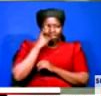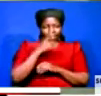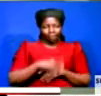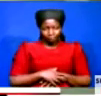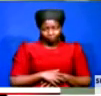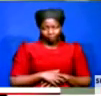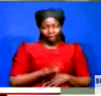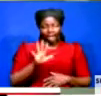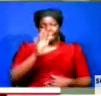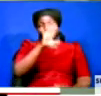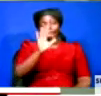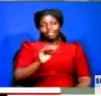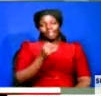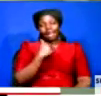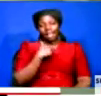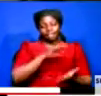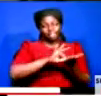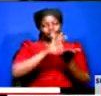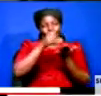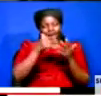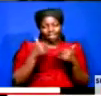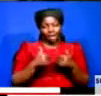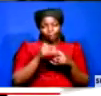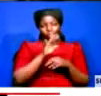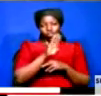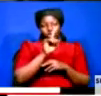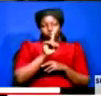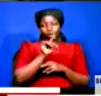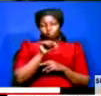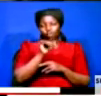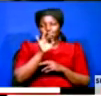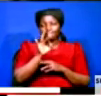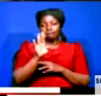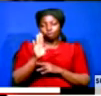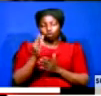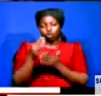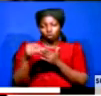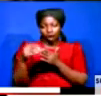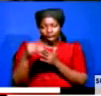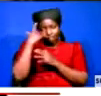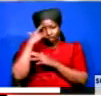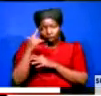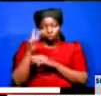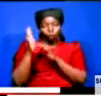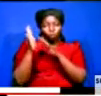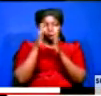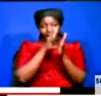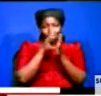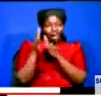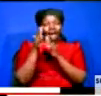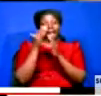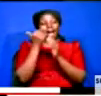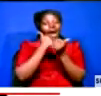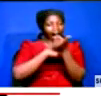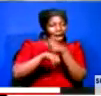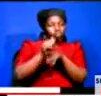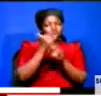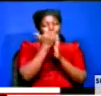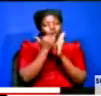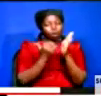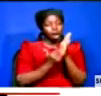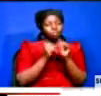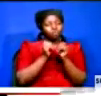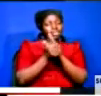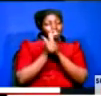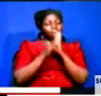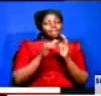Africa faces a funding gap of $41.3 billion for climate adoption initiatives that experts say can be